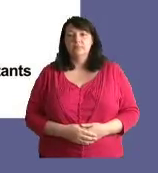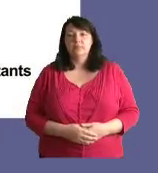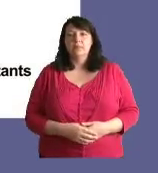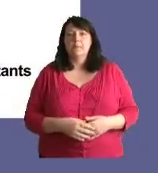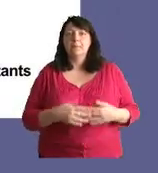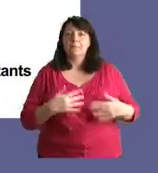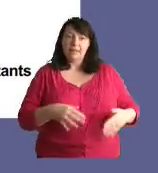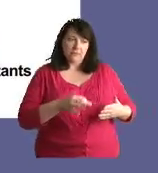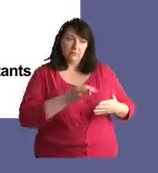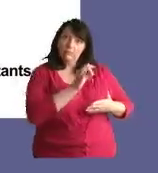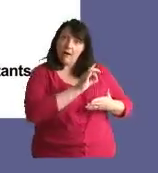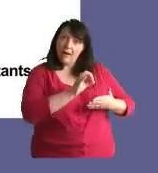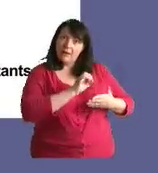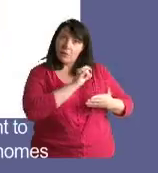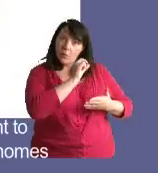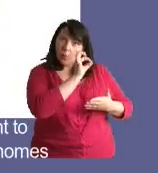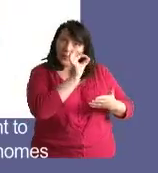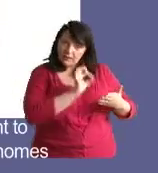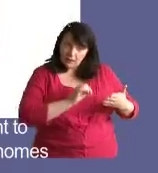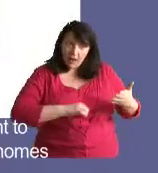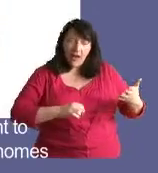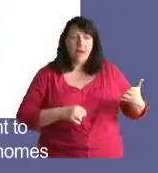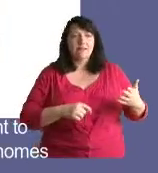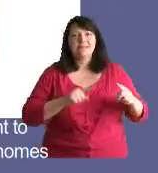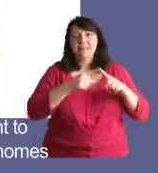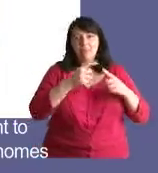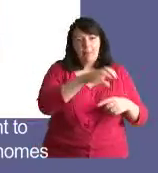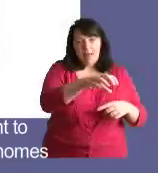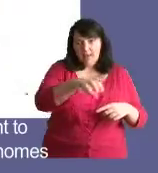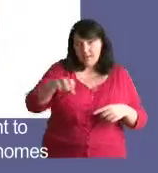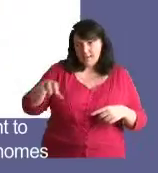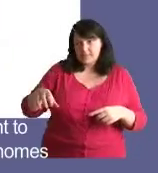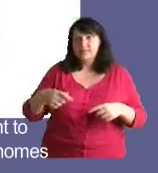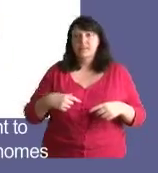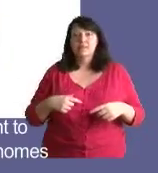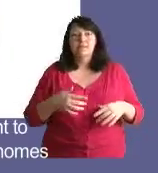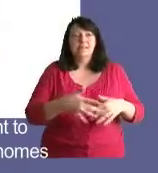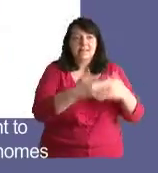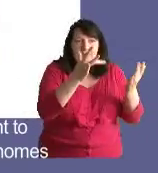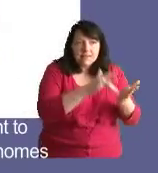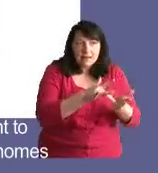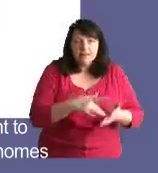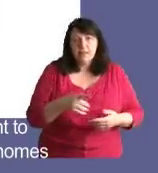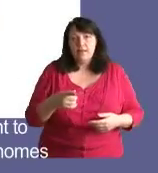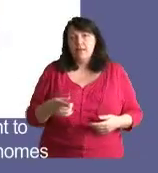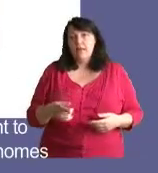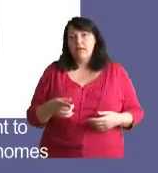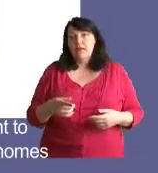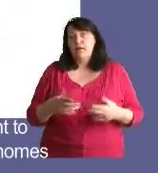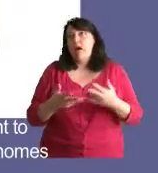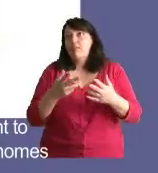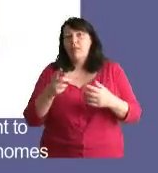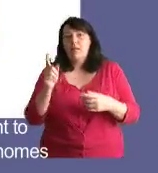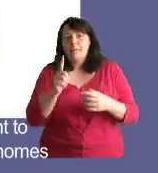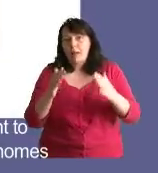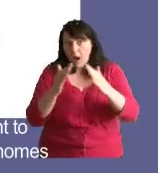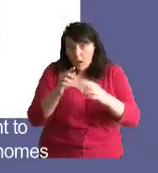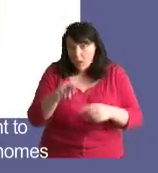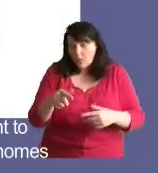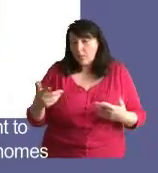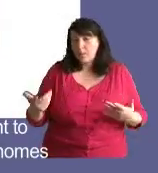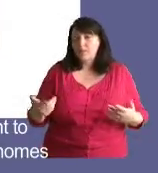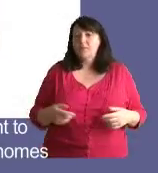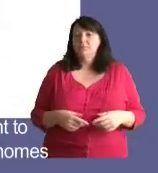We did some like questionnaires, then we went to different places, day centres,